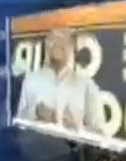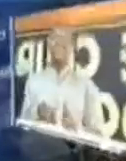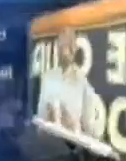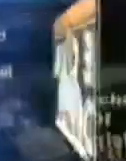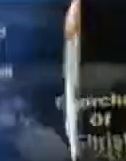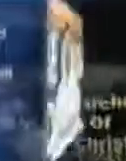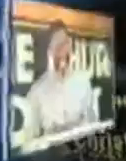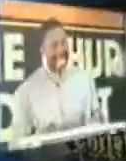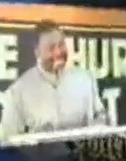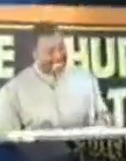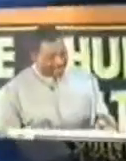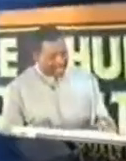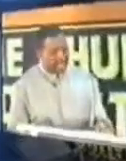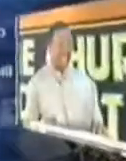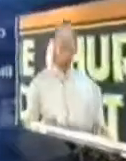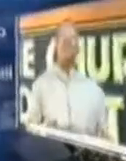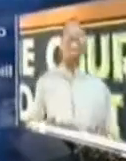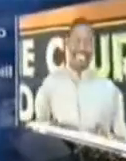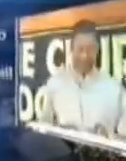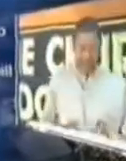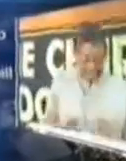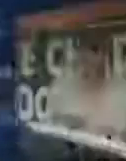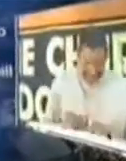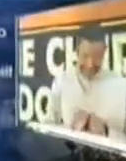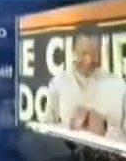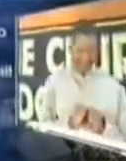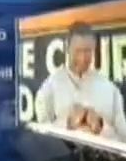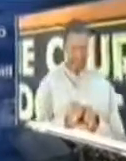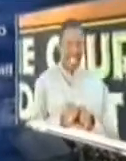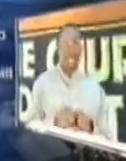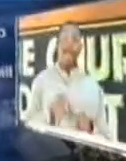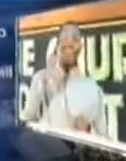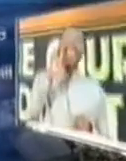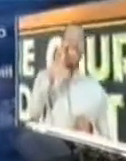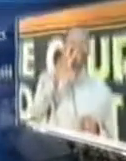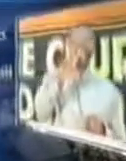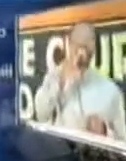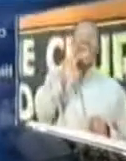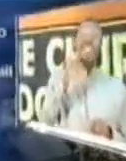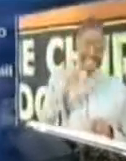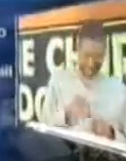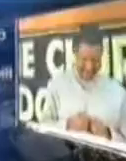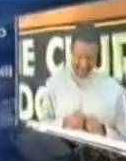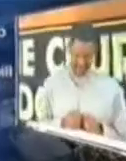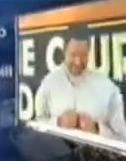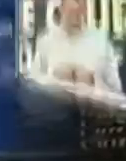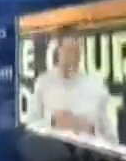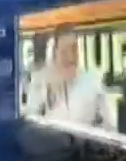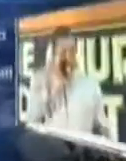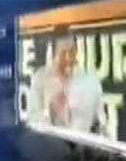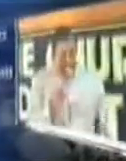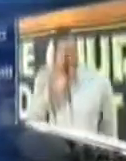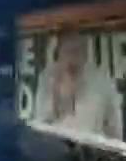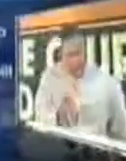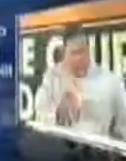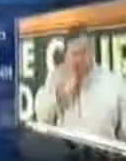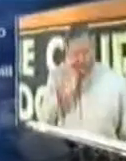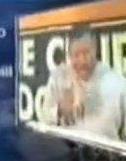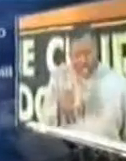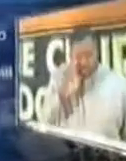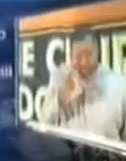9 verses 6 and 7 tie awurade asem o say but this I say he